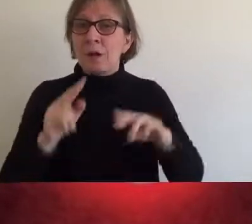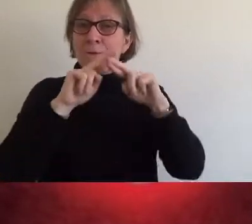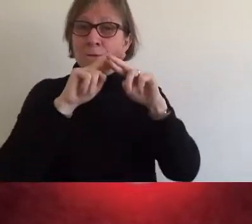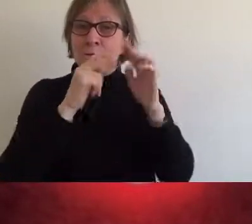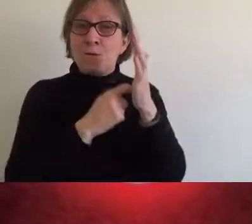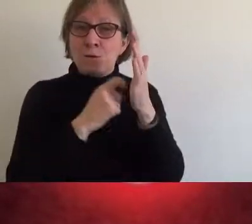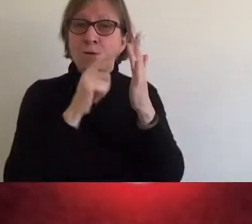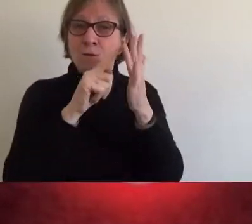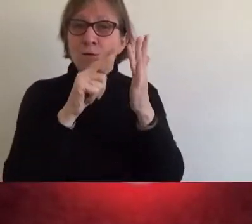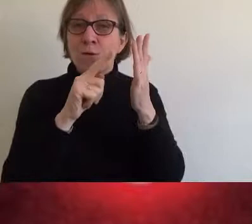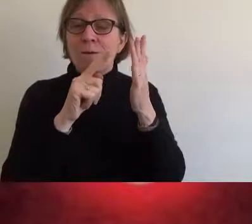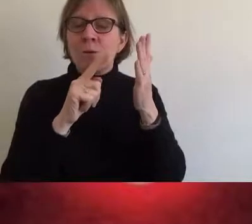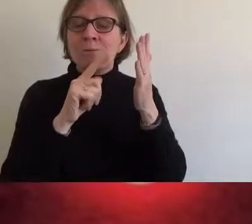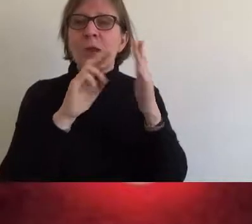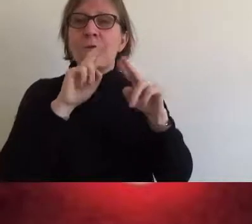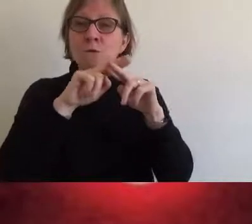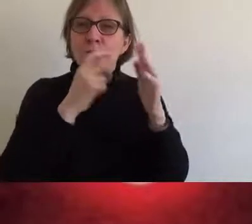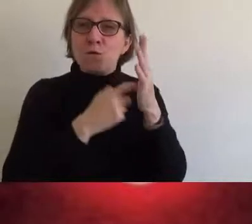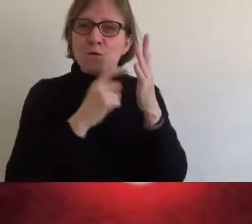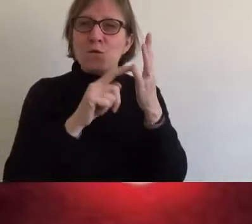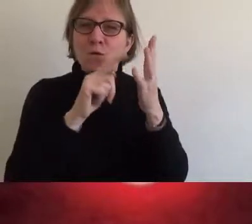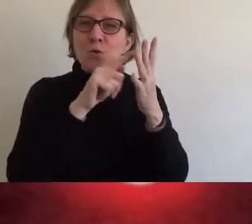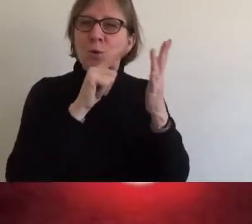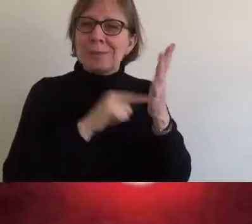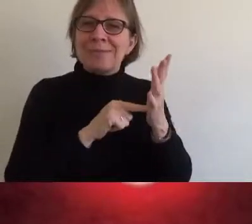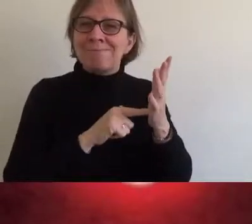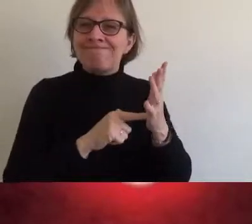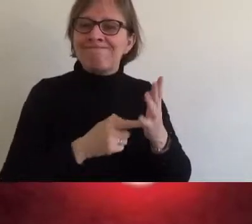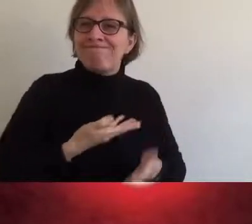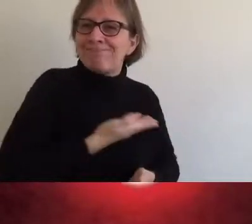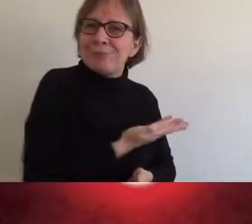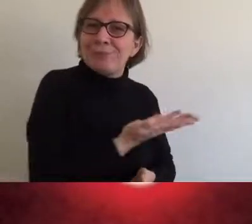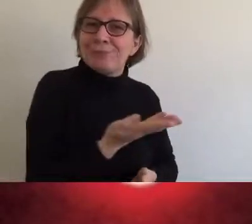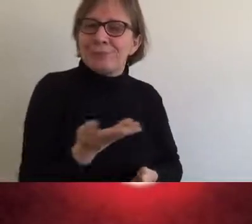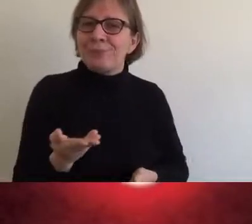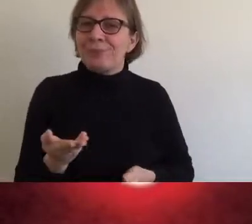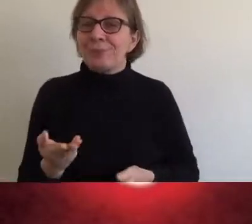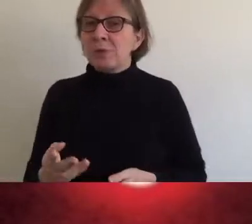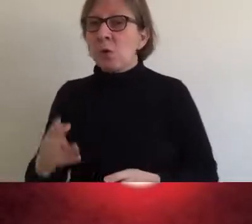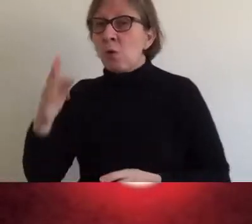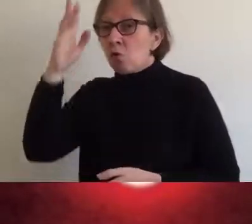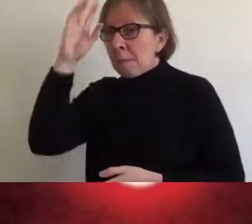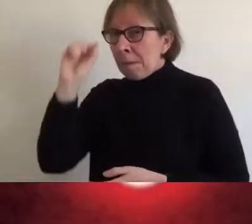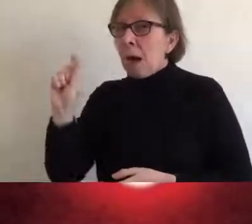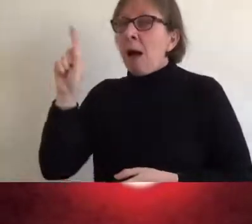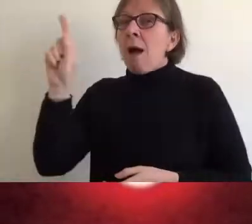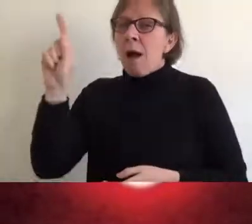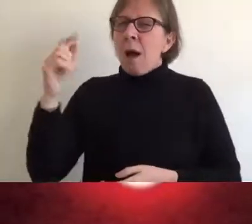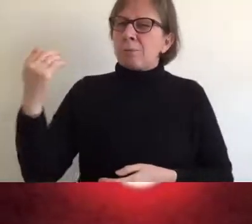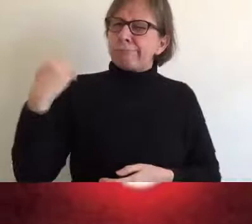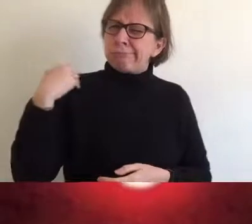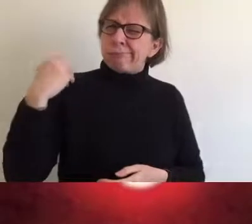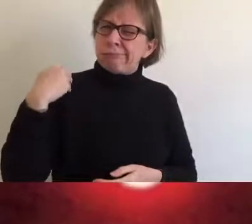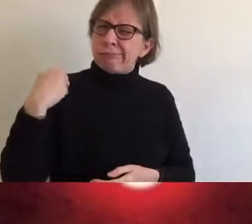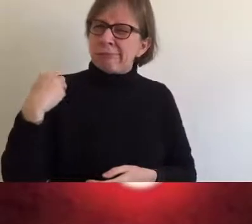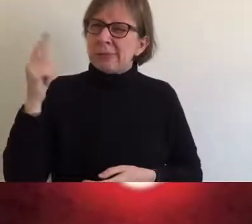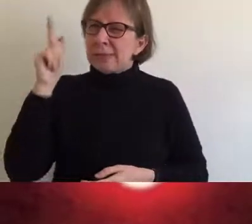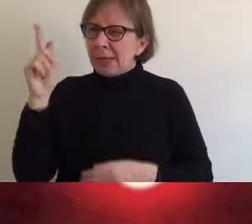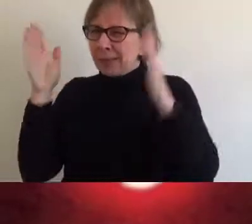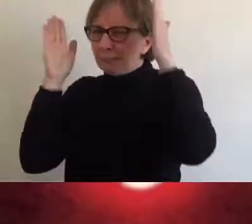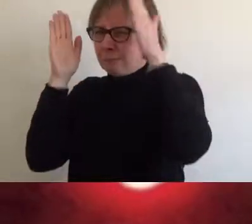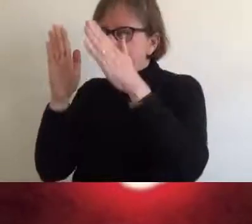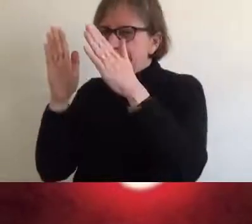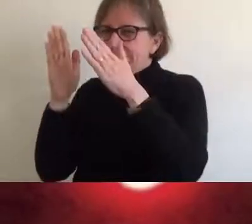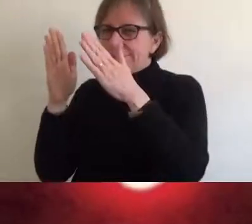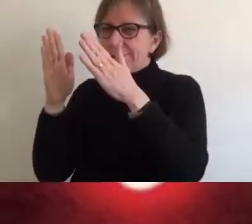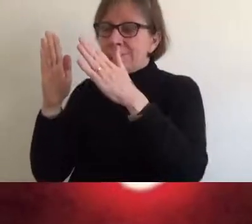In the three moments of prayer that follow, we remember the call of Christ. We turn to his love, to him who is the centre of our life,